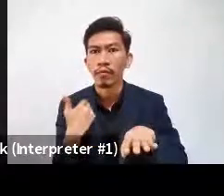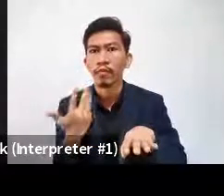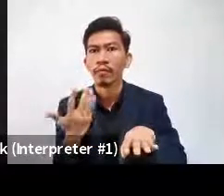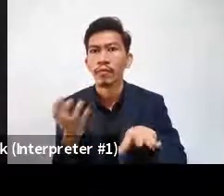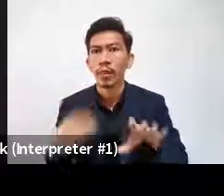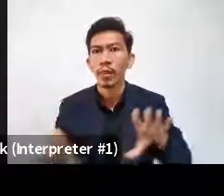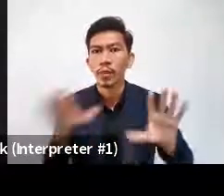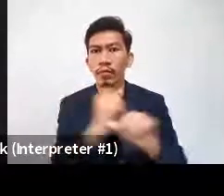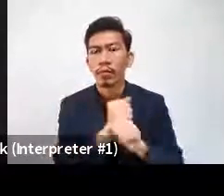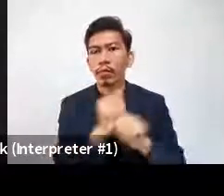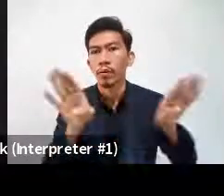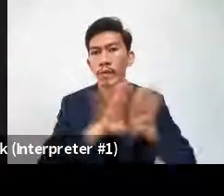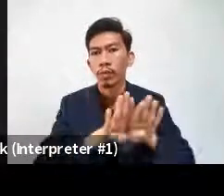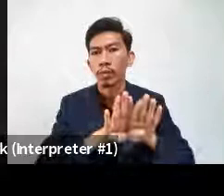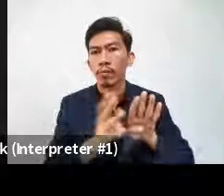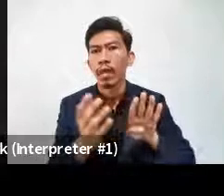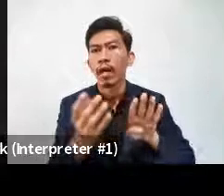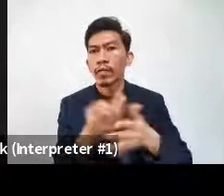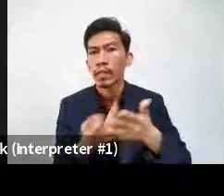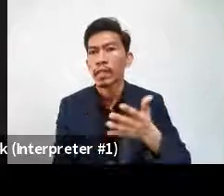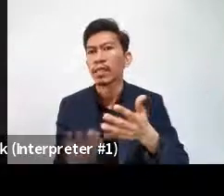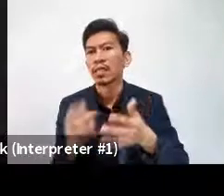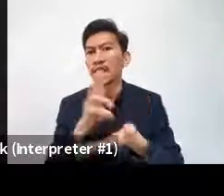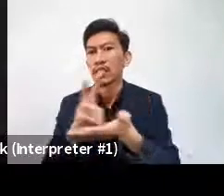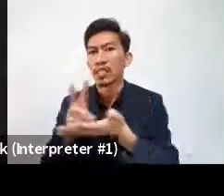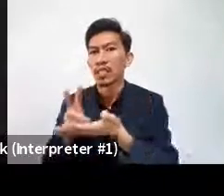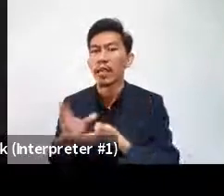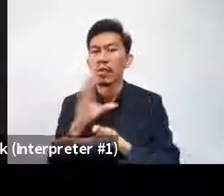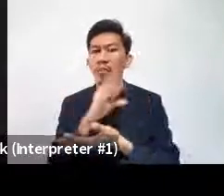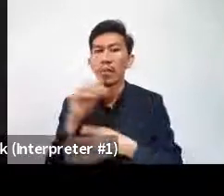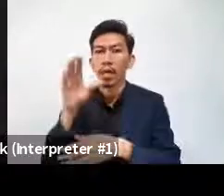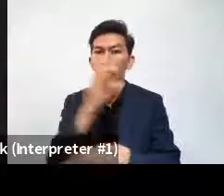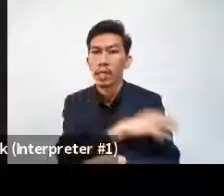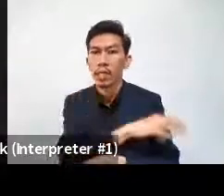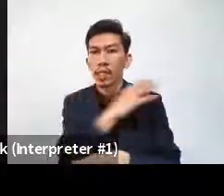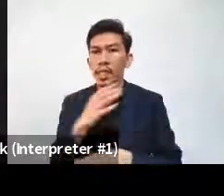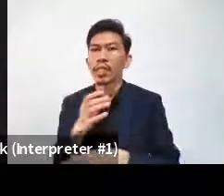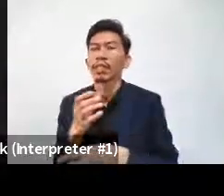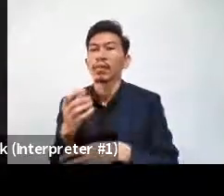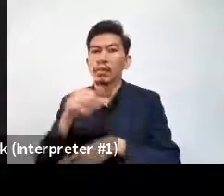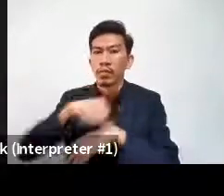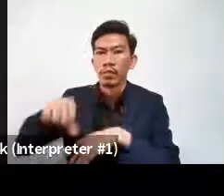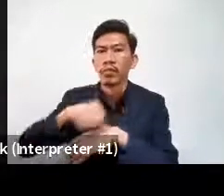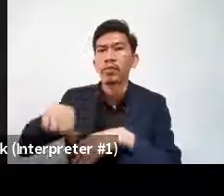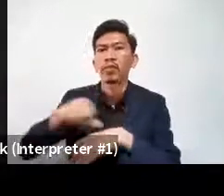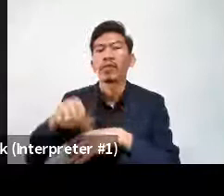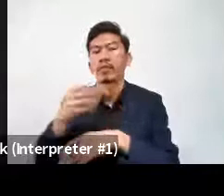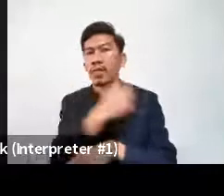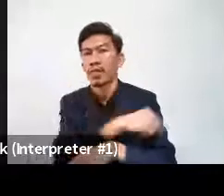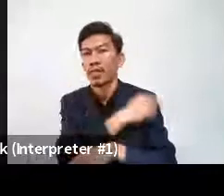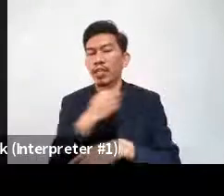cancer-related facilities, OPD consults, follow-up, diagnostic clinics, elective surgery procedures, hospitalization